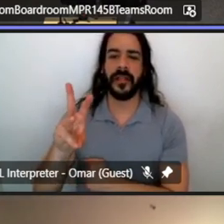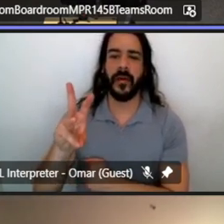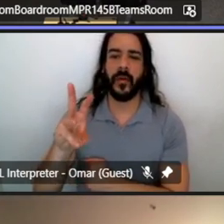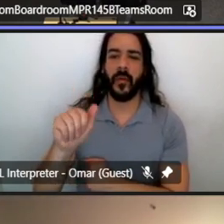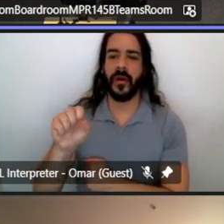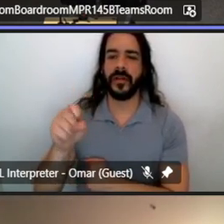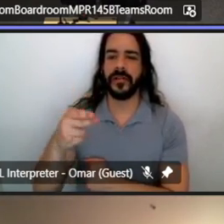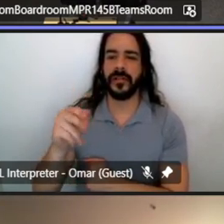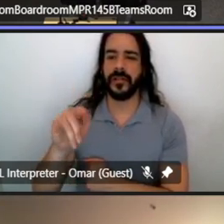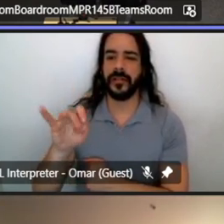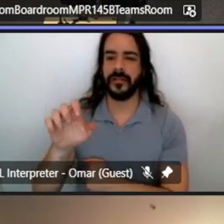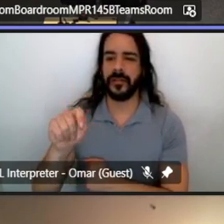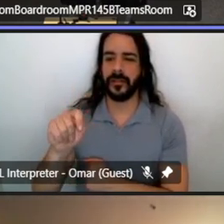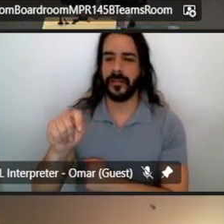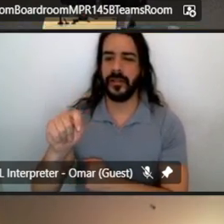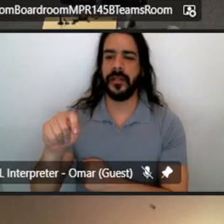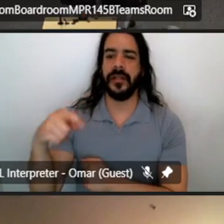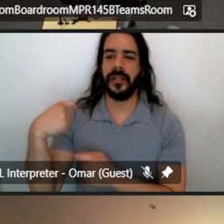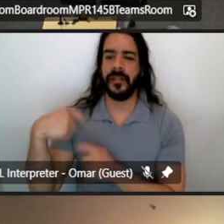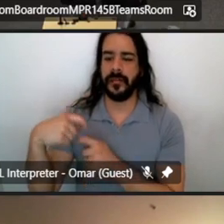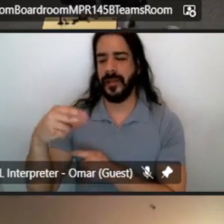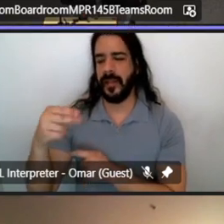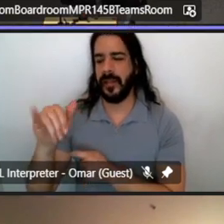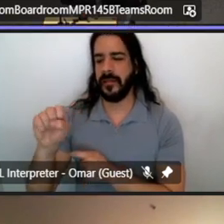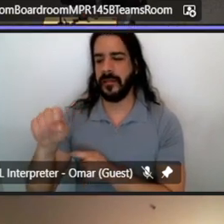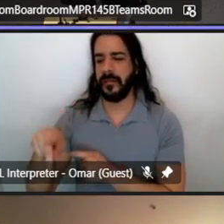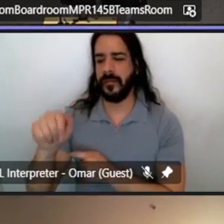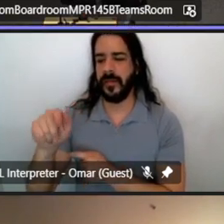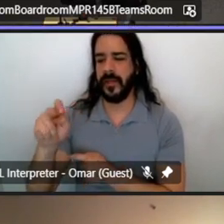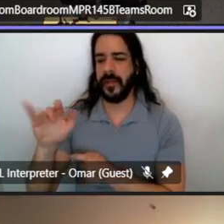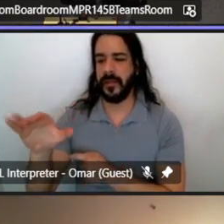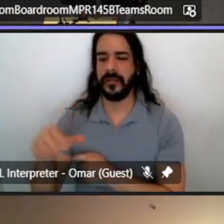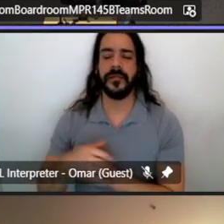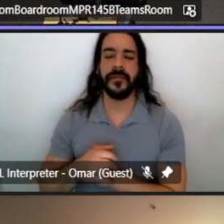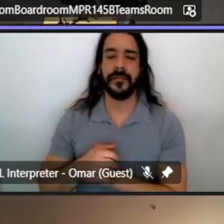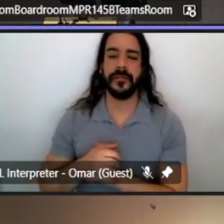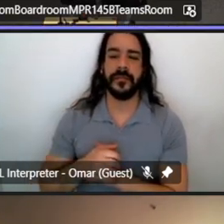Washington Hispanic, as well as through social media and radio.